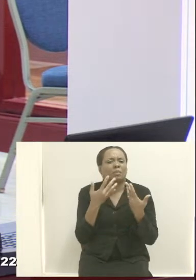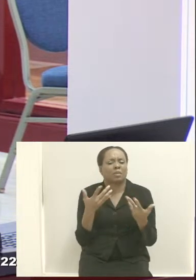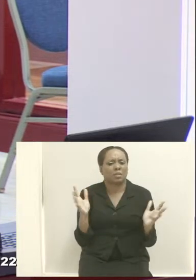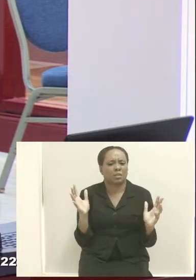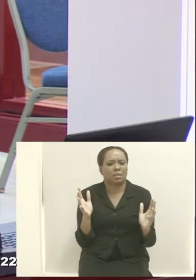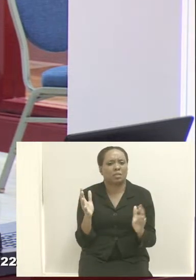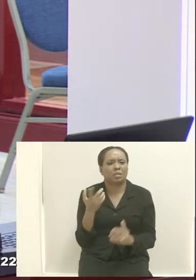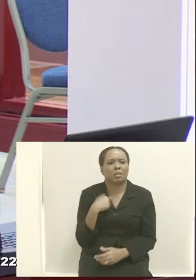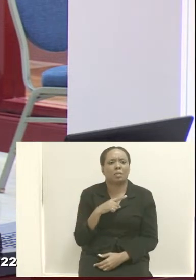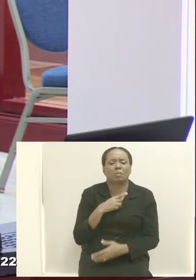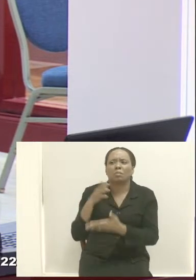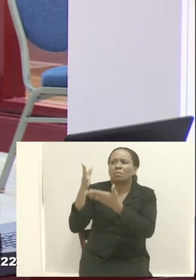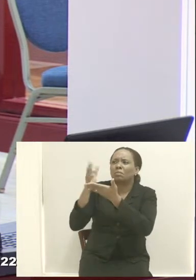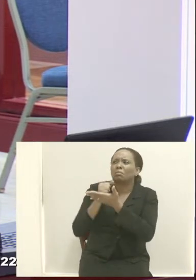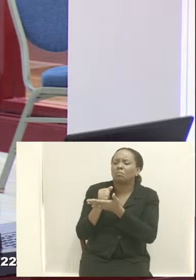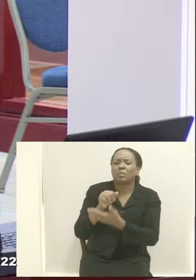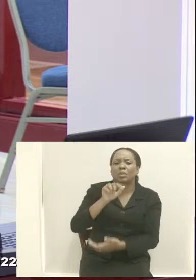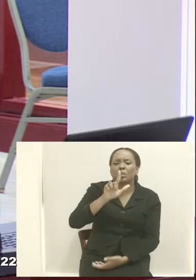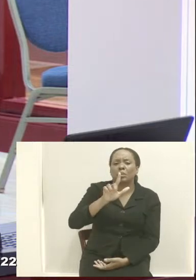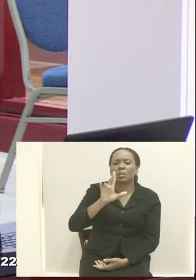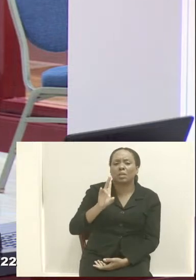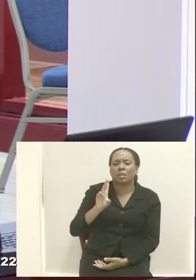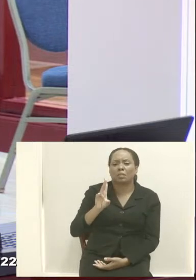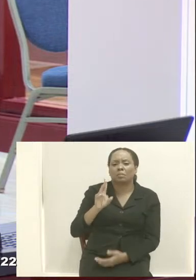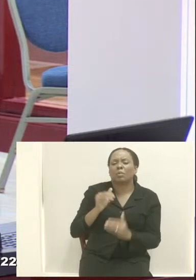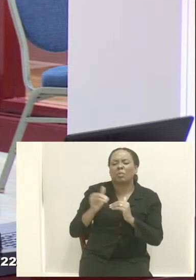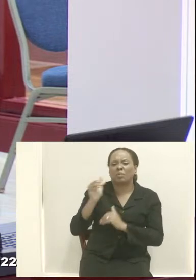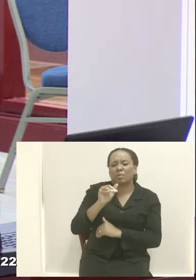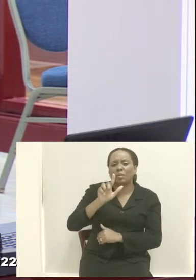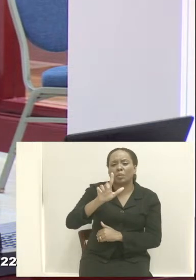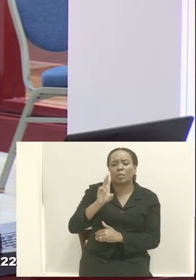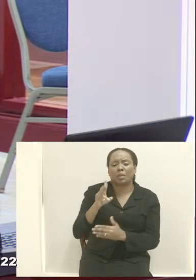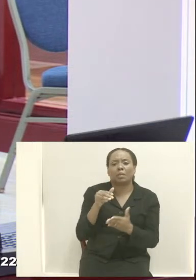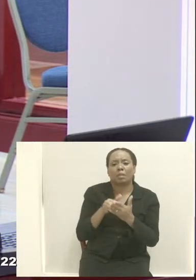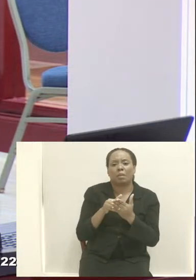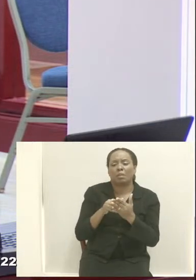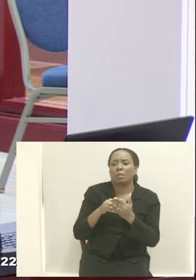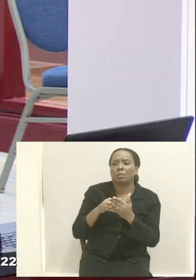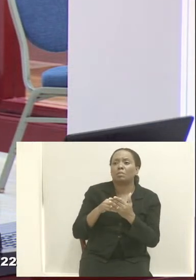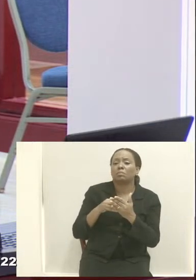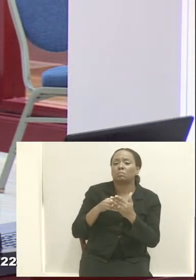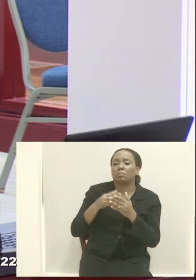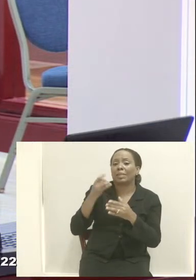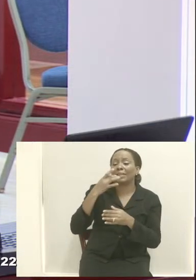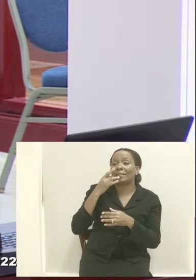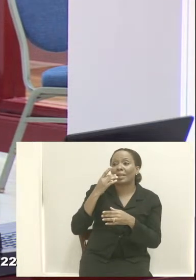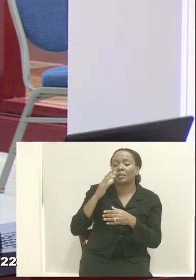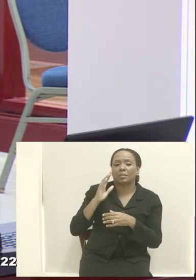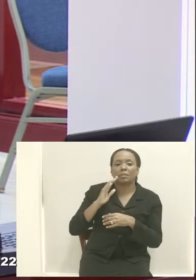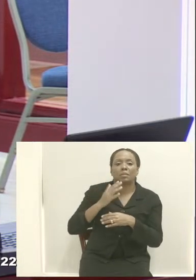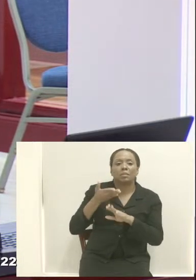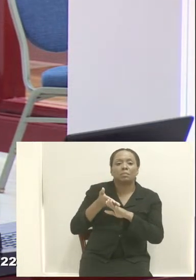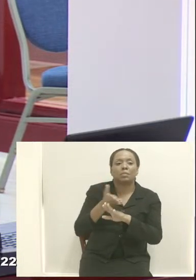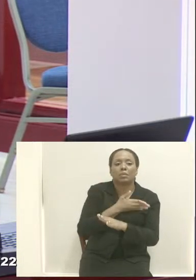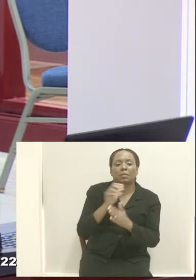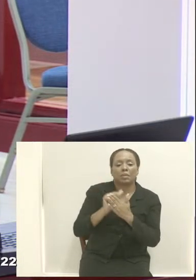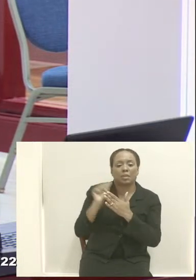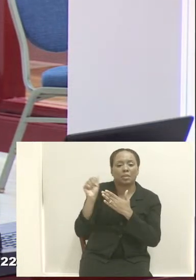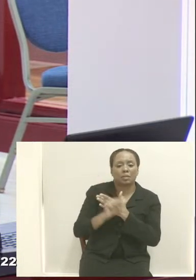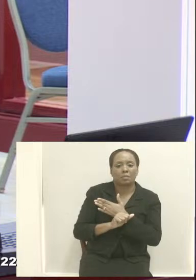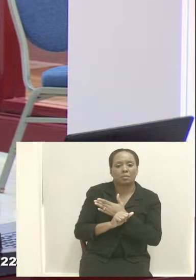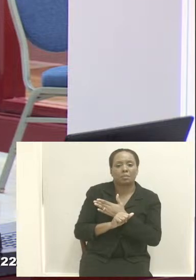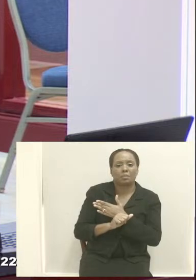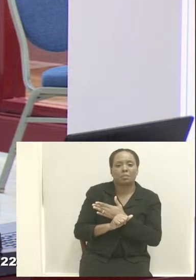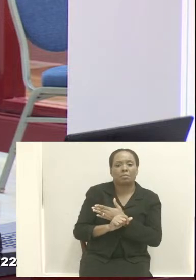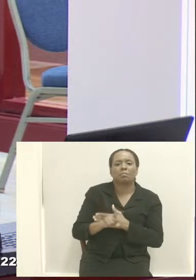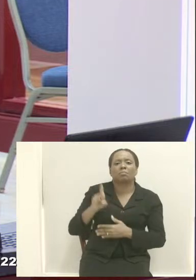27,650 streetlights in order to execute this work. And we anticipate before April that we should have all of the streetlights installed.